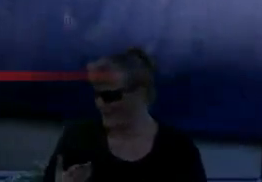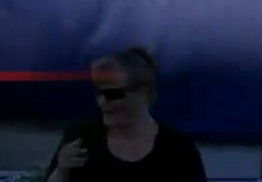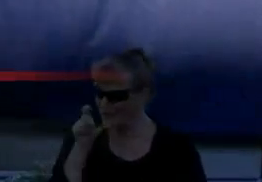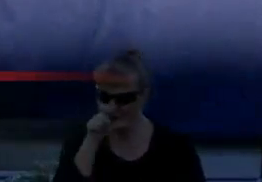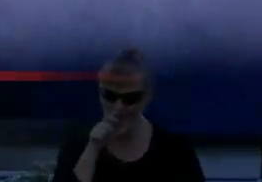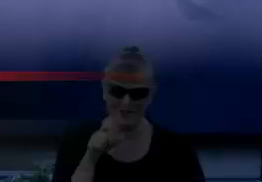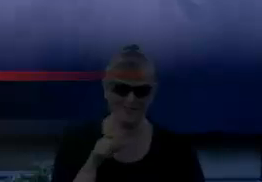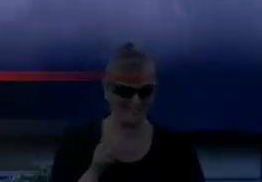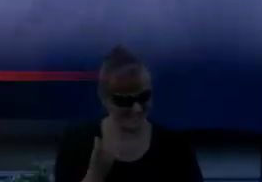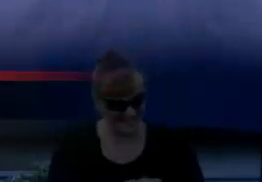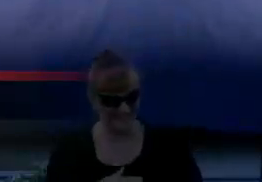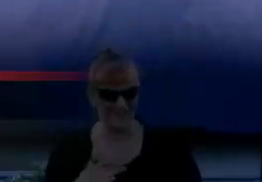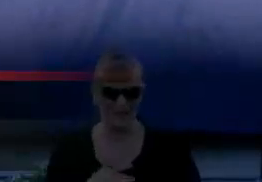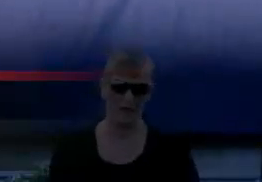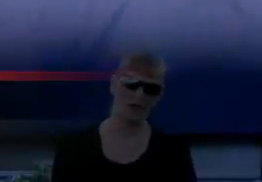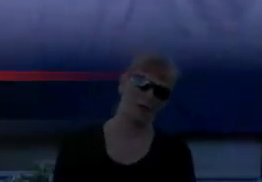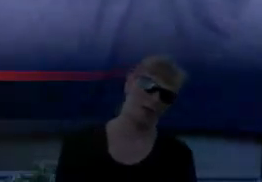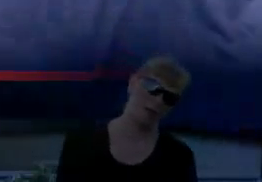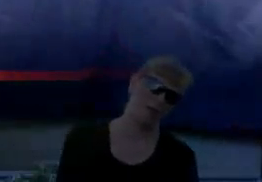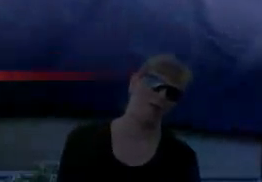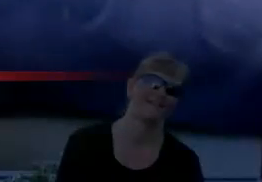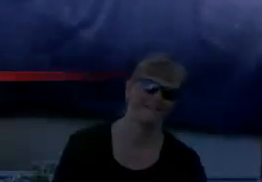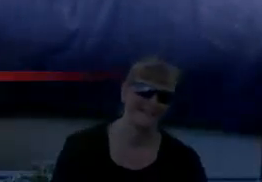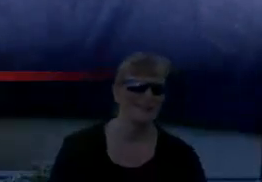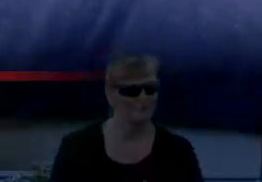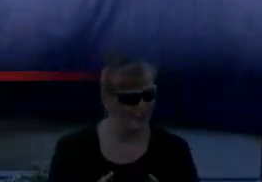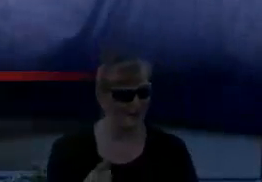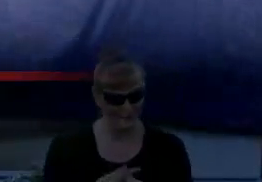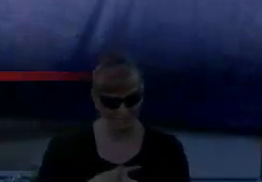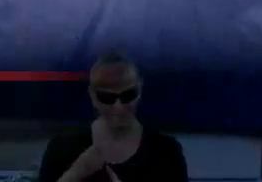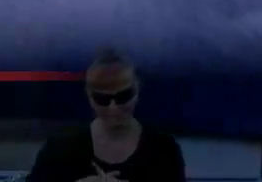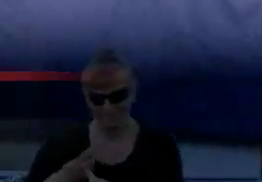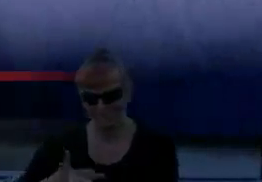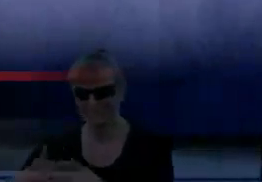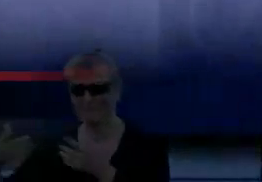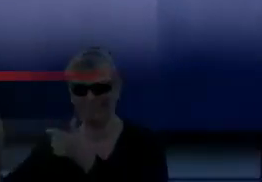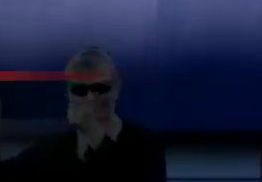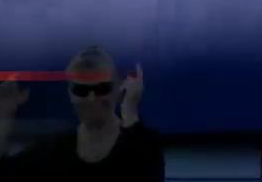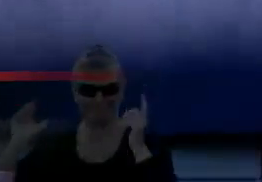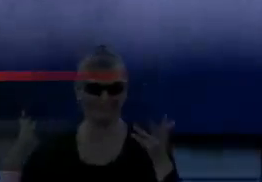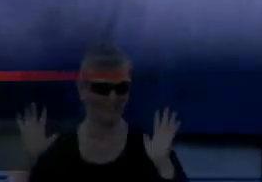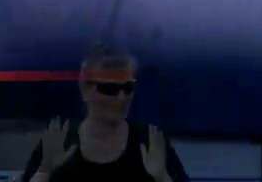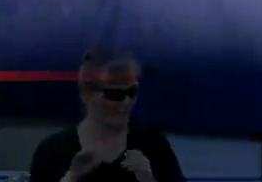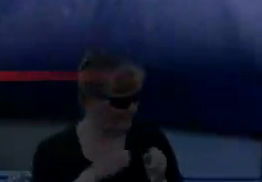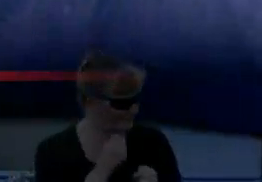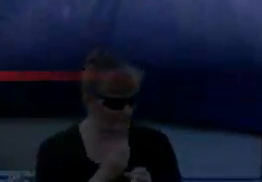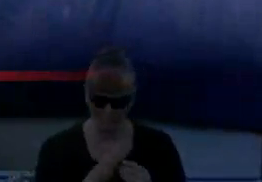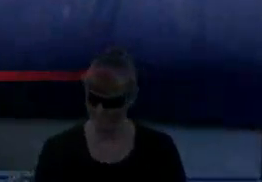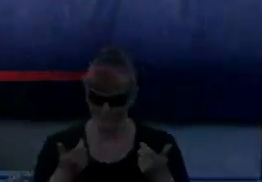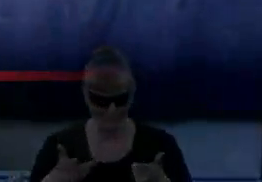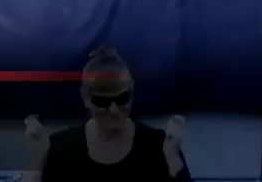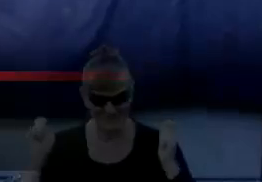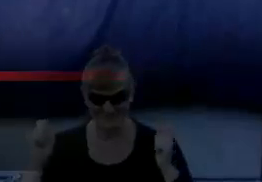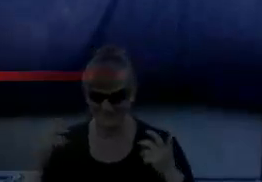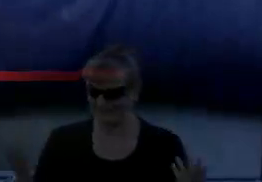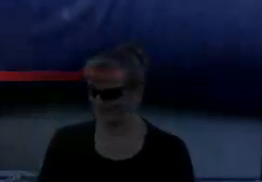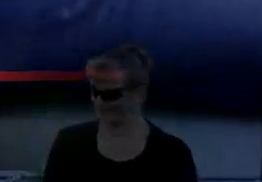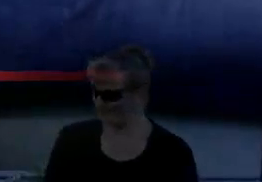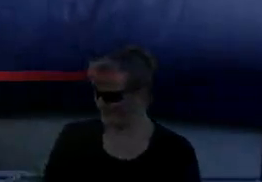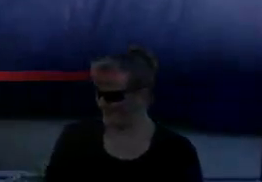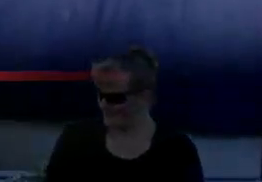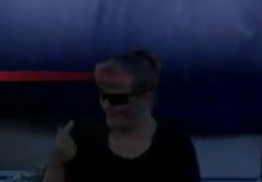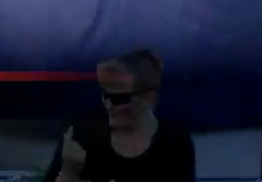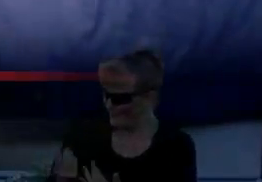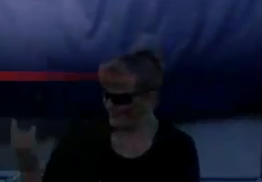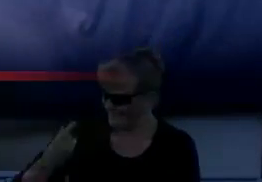and treacherous, but when looking back, the months passed in the blink of an eye, and the years went even faster. So here we are,